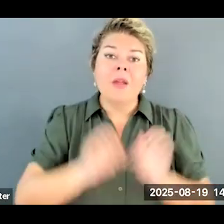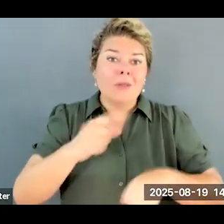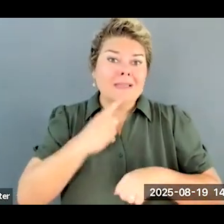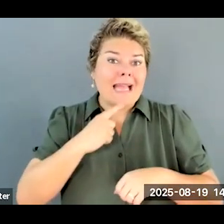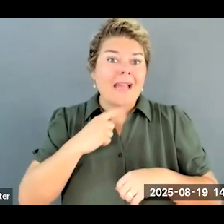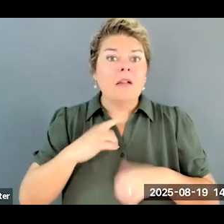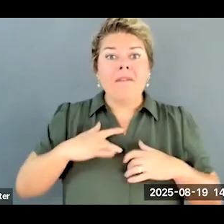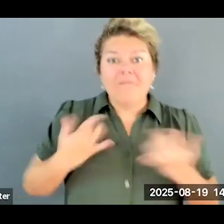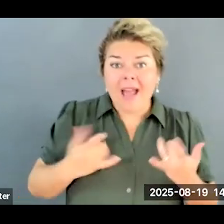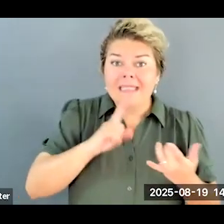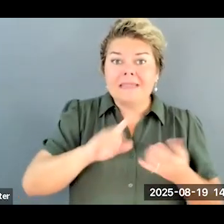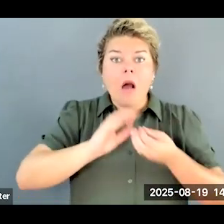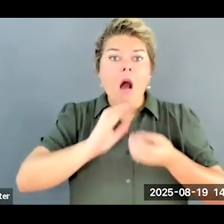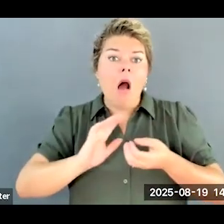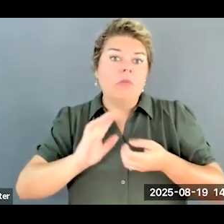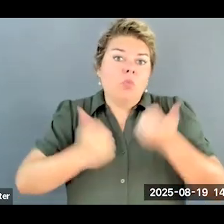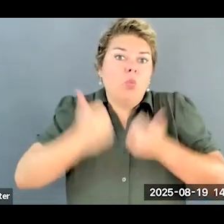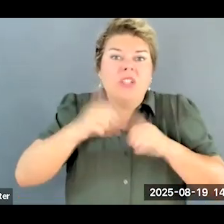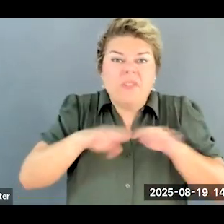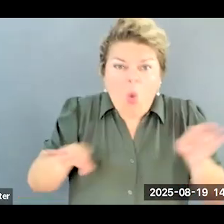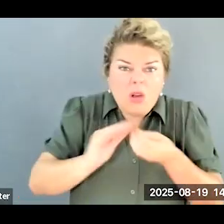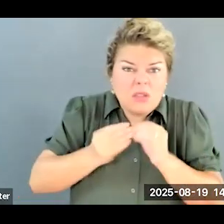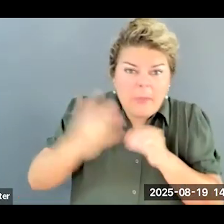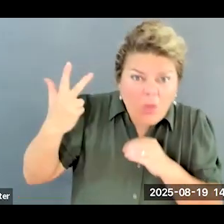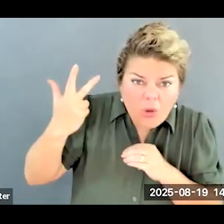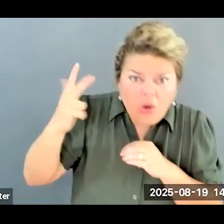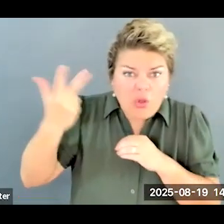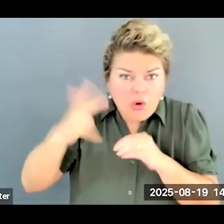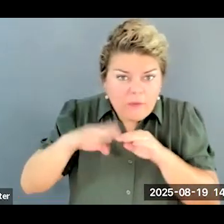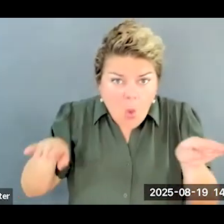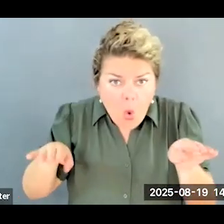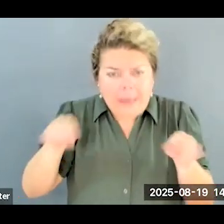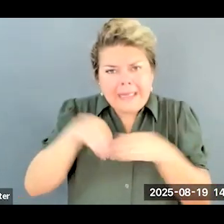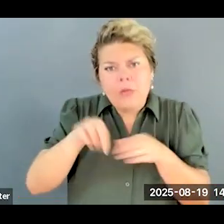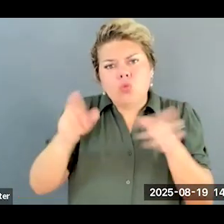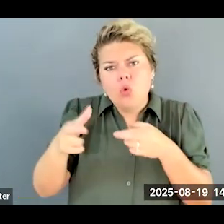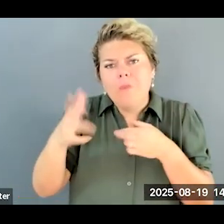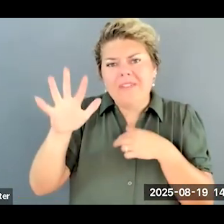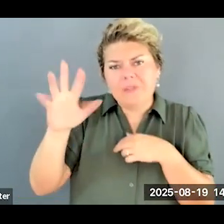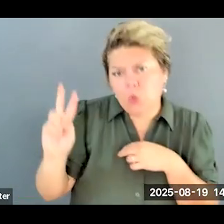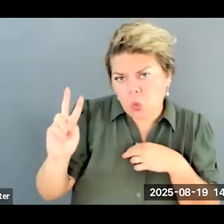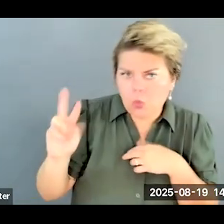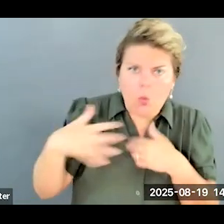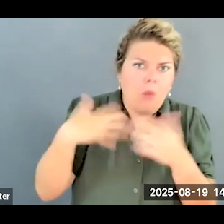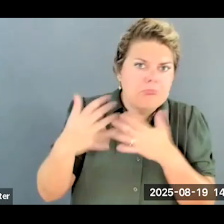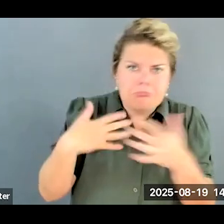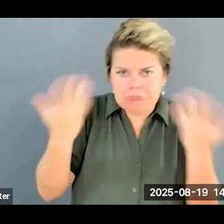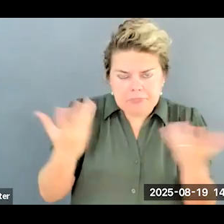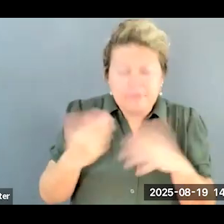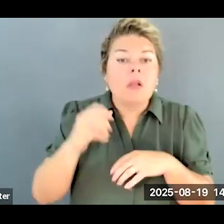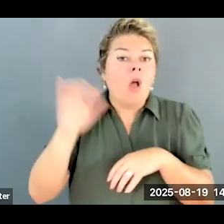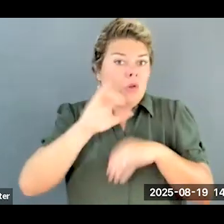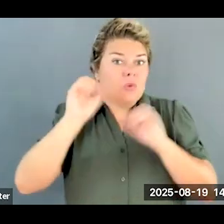number floor so that we know which floor we're going to in room blank. You'll also want to decipher what type